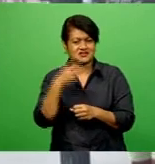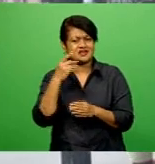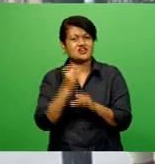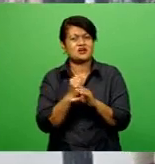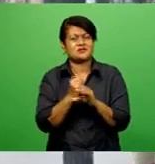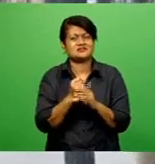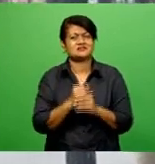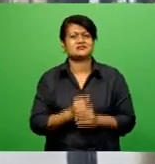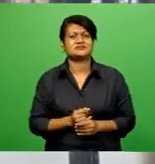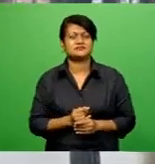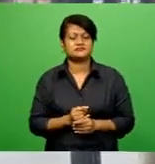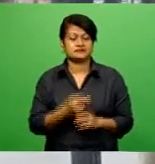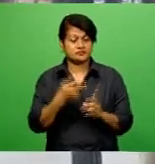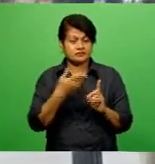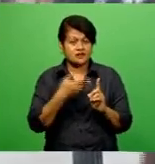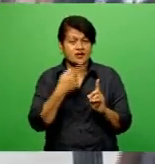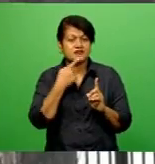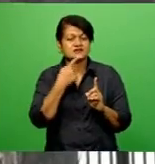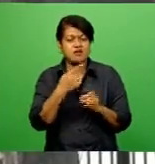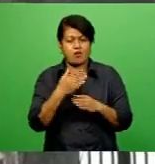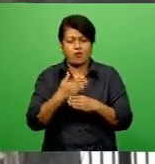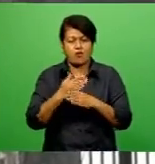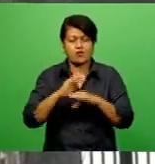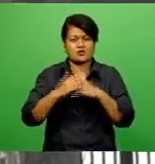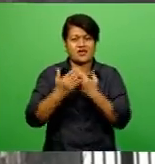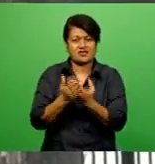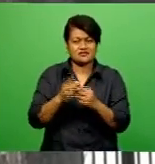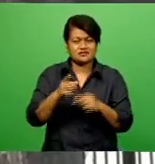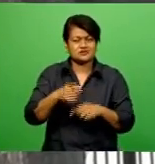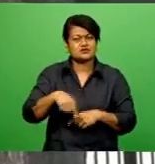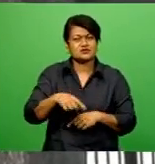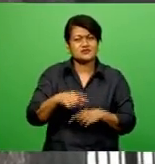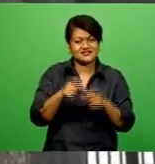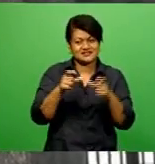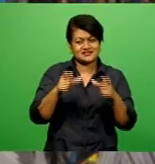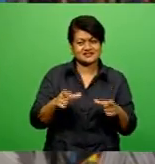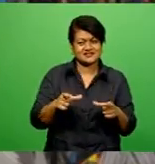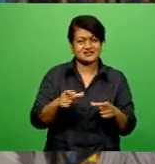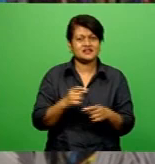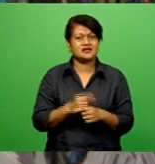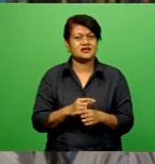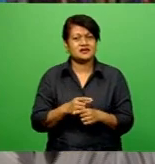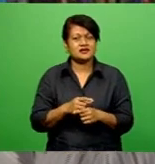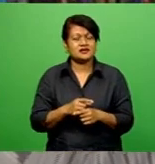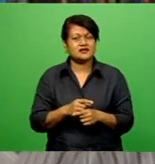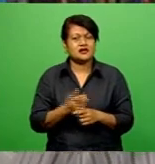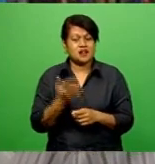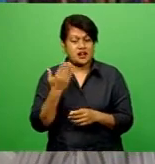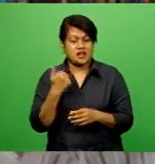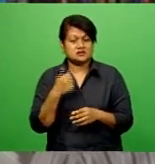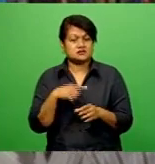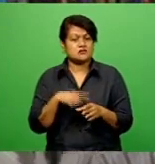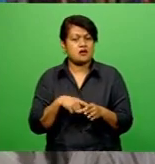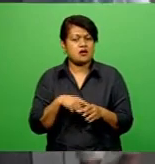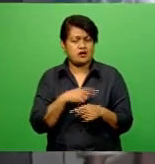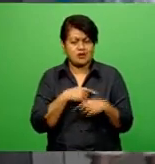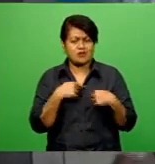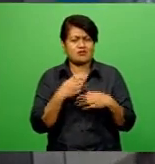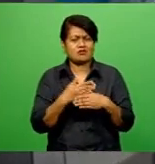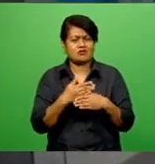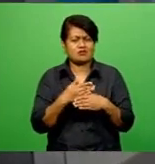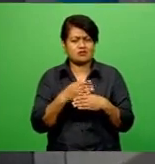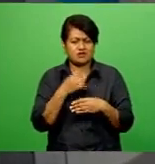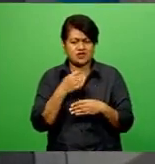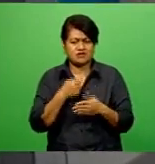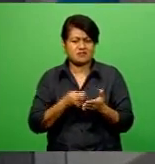Patel says they'll be working closely with the City Council on the project. For last year as well, we gave a commitment to the council that we would pay